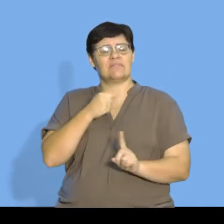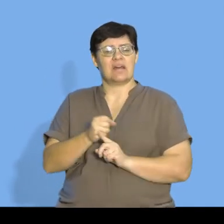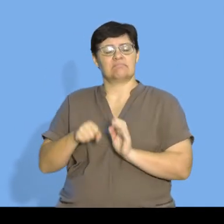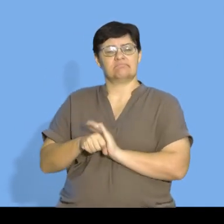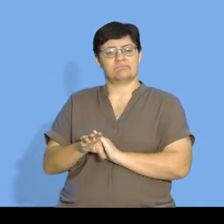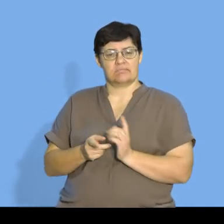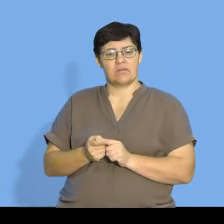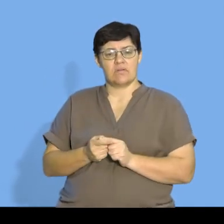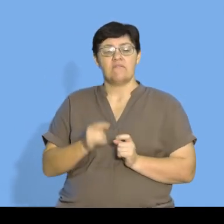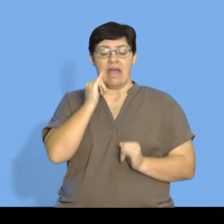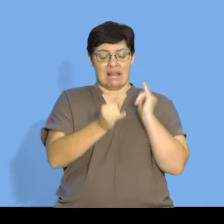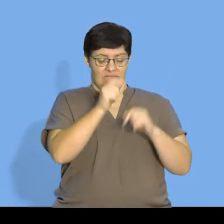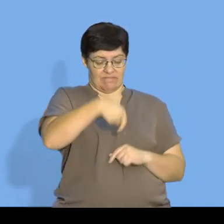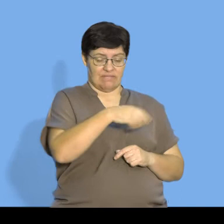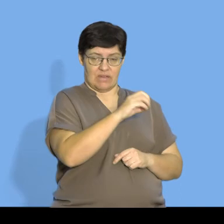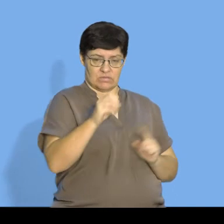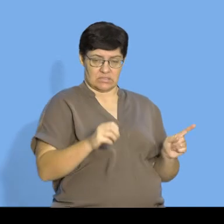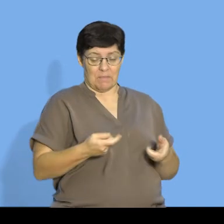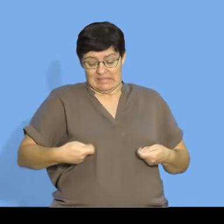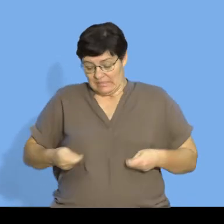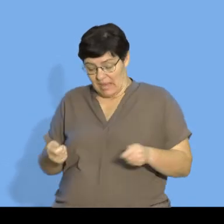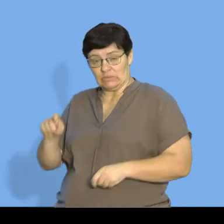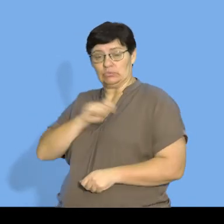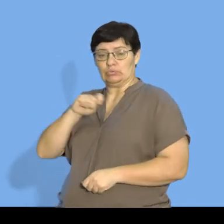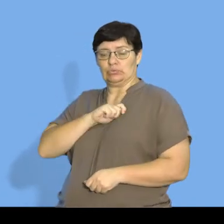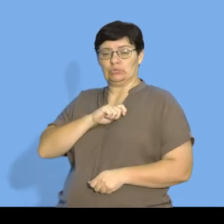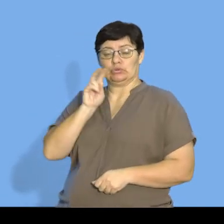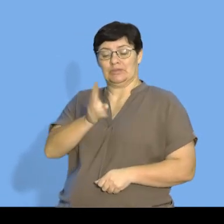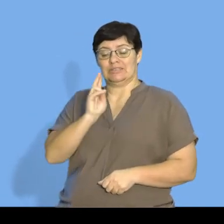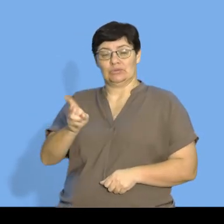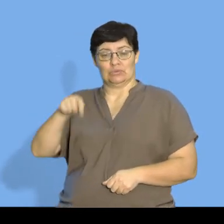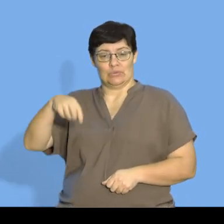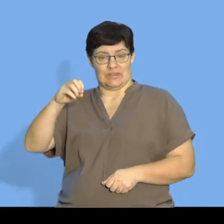advertising campaign. We budgeted 11,000. We spent